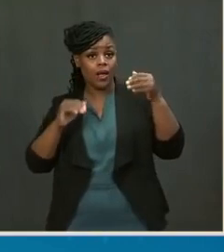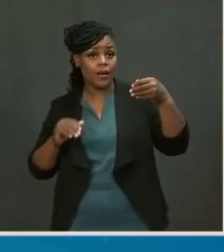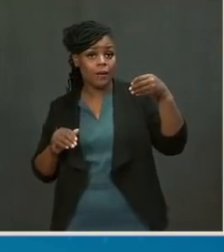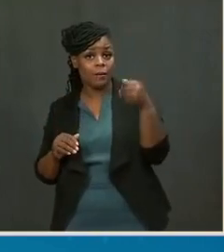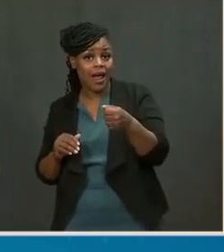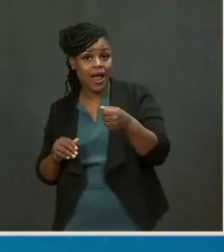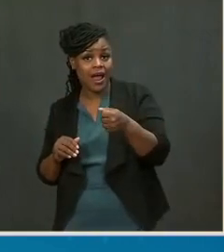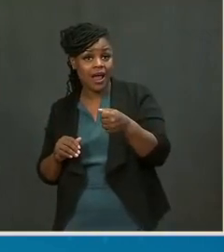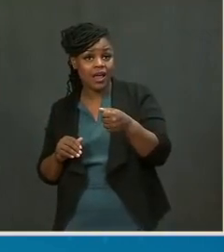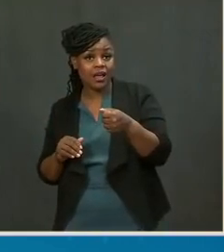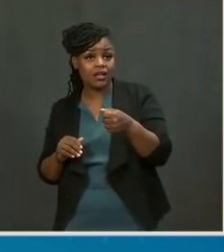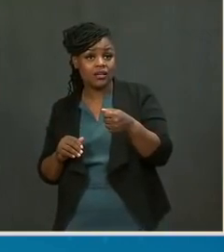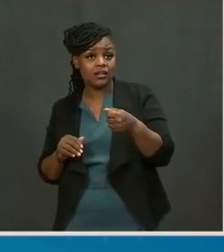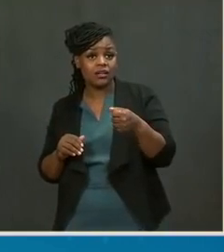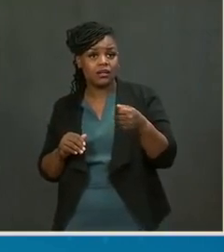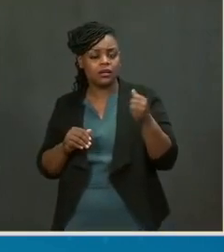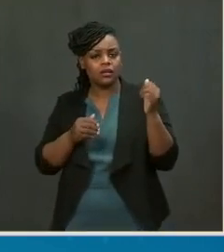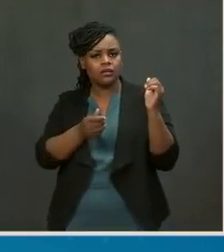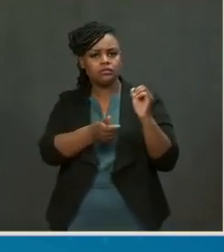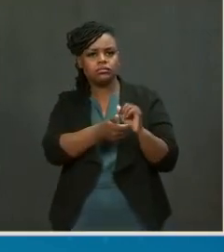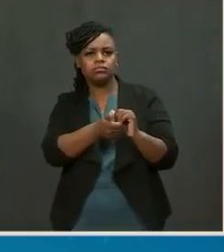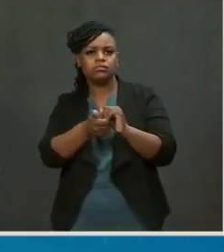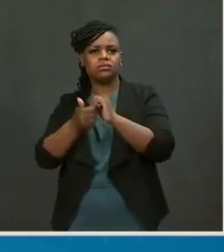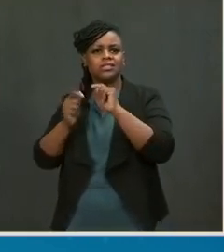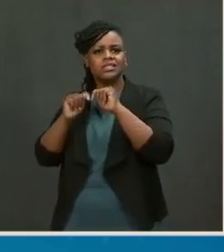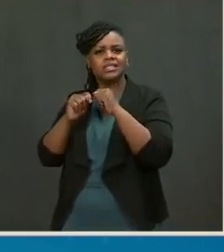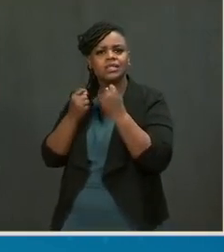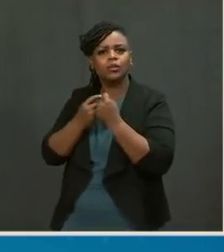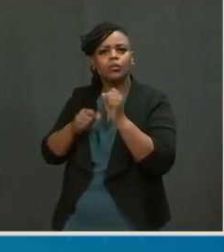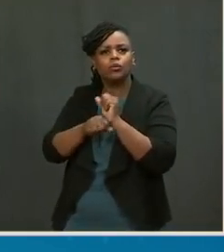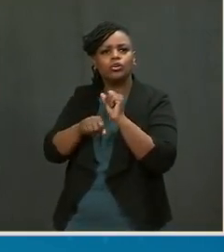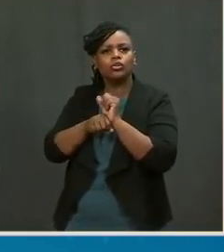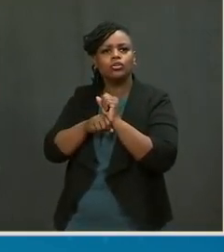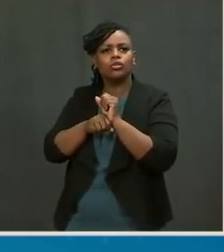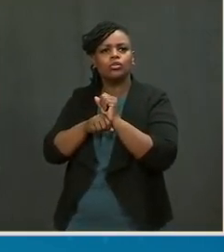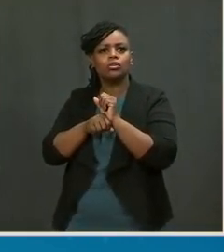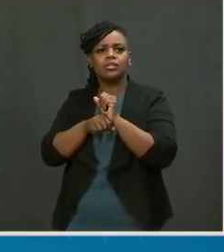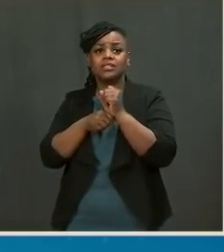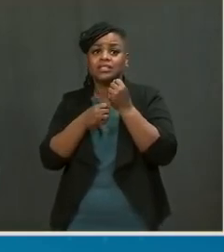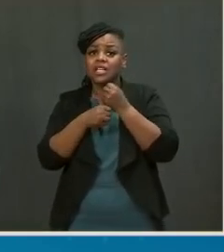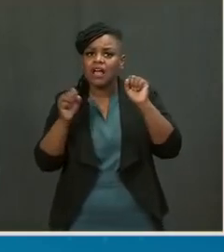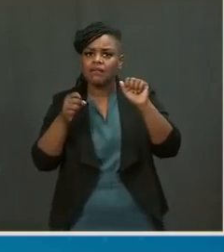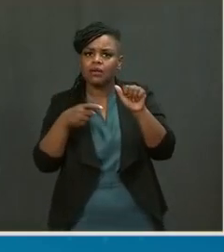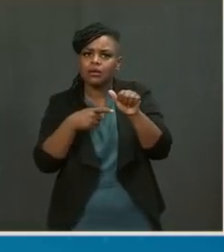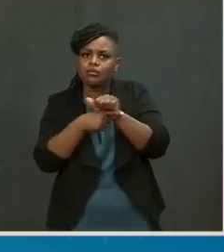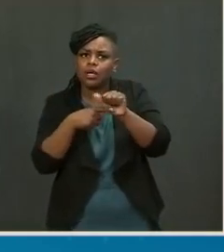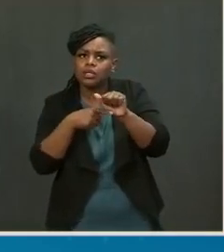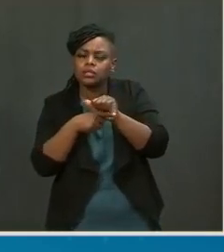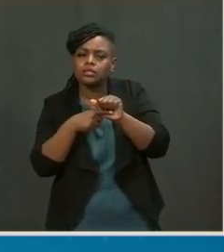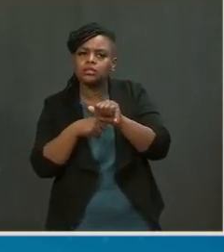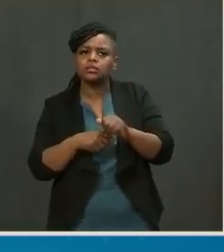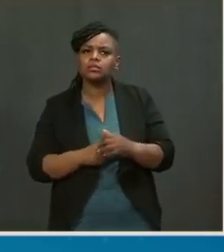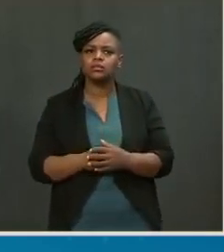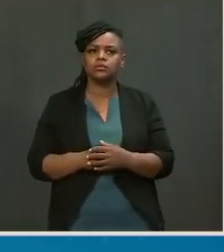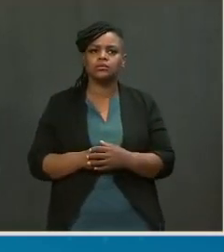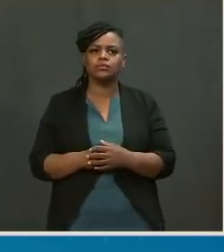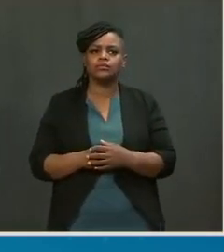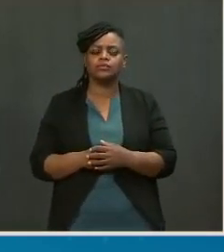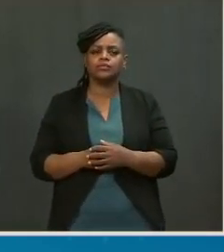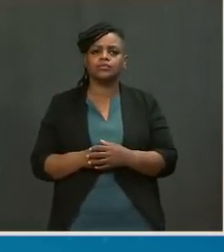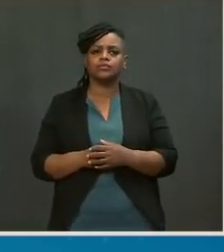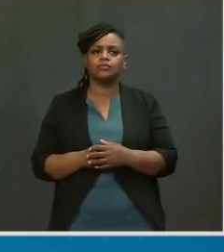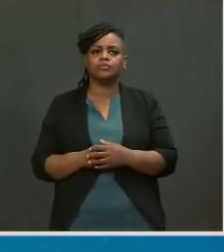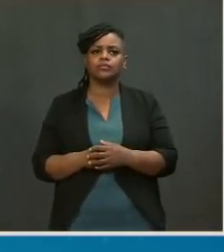camaraderie. The safety practices alone are an amazing incentive to wanting to be part